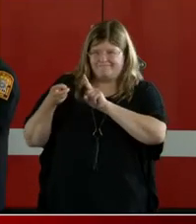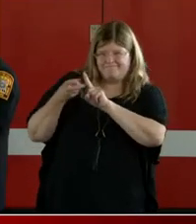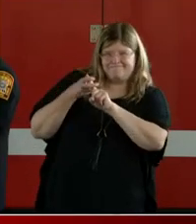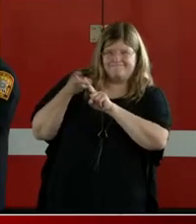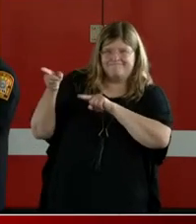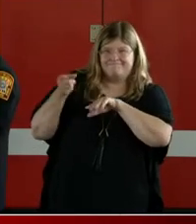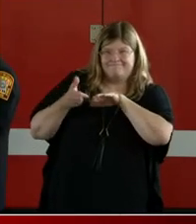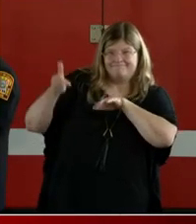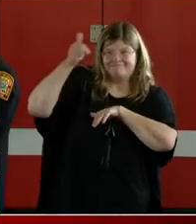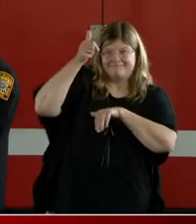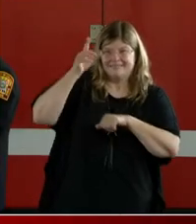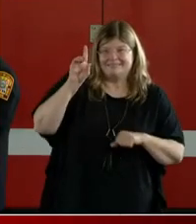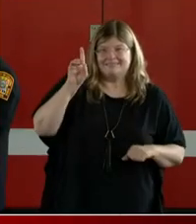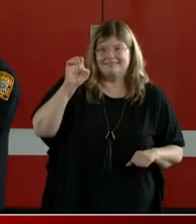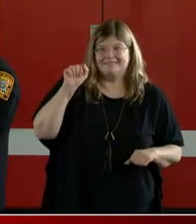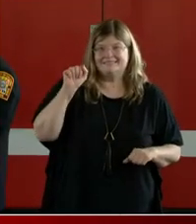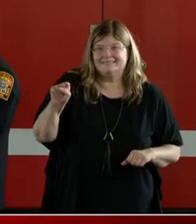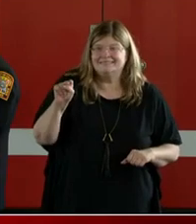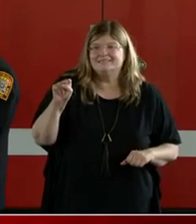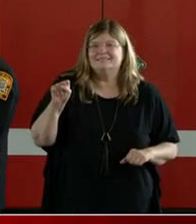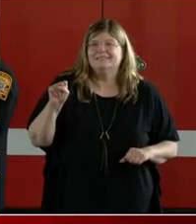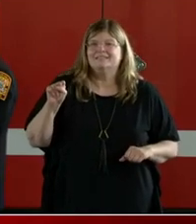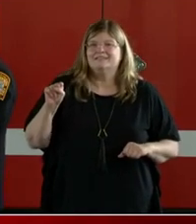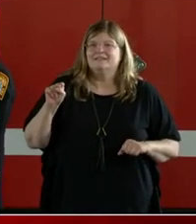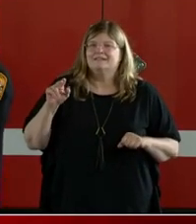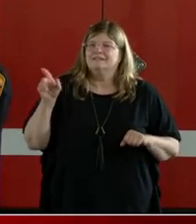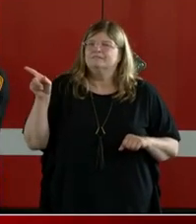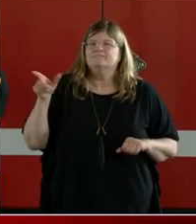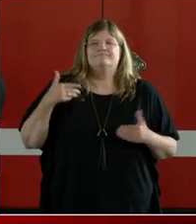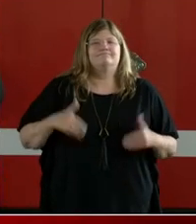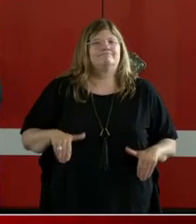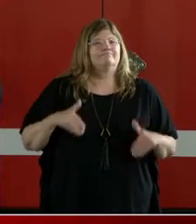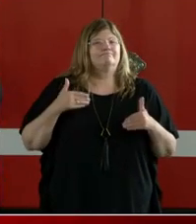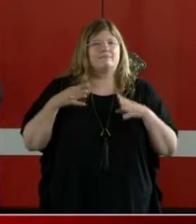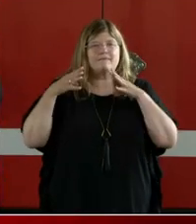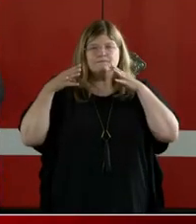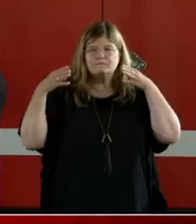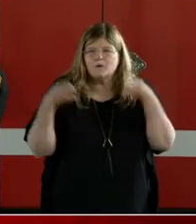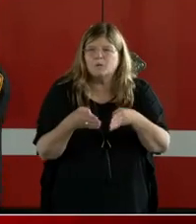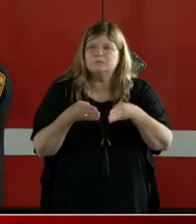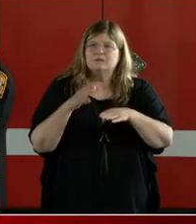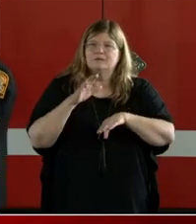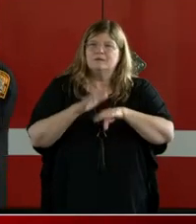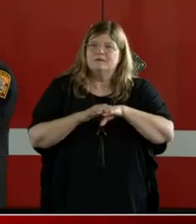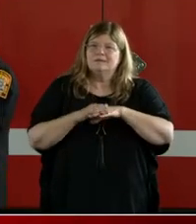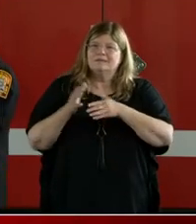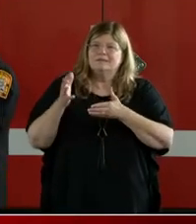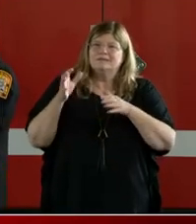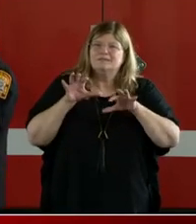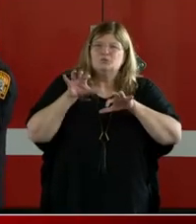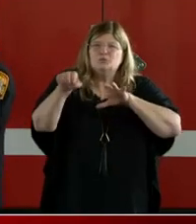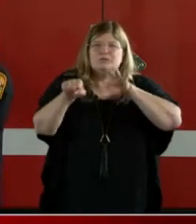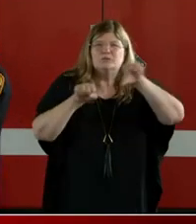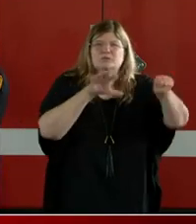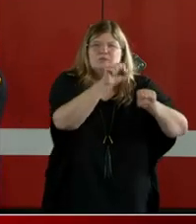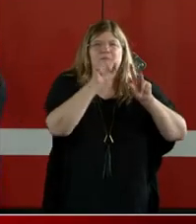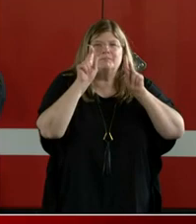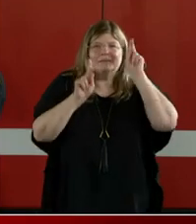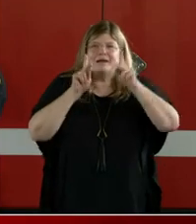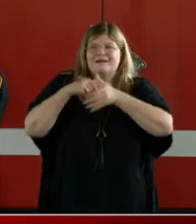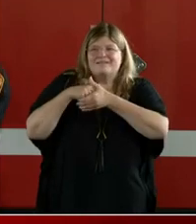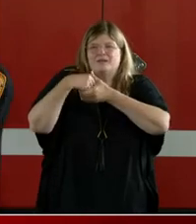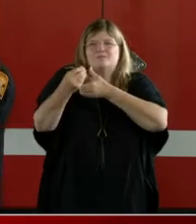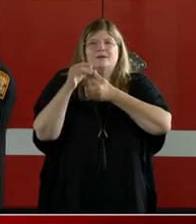we were pretty focused on recruiting from outside of the department. We thought that